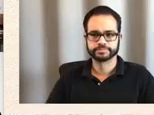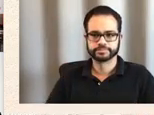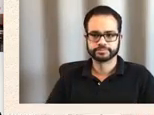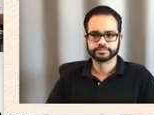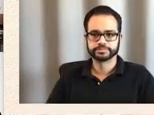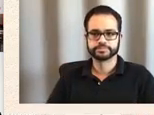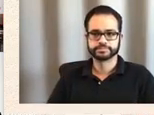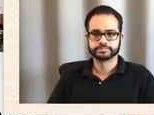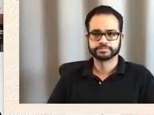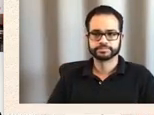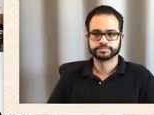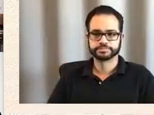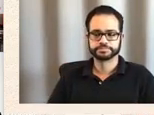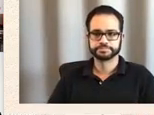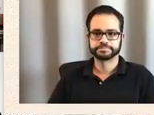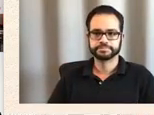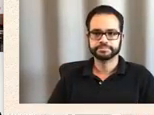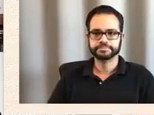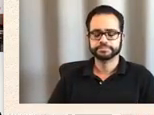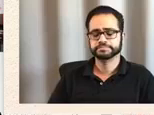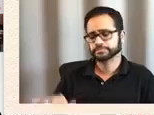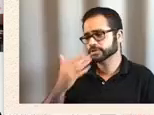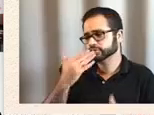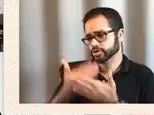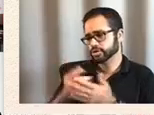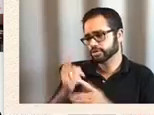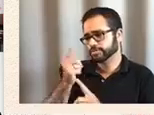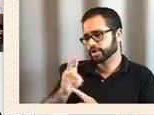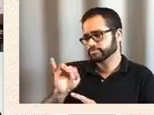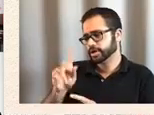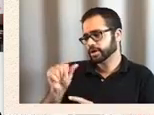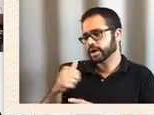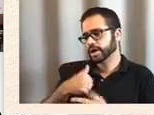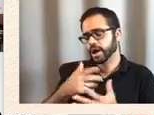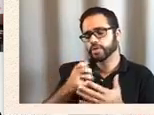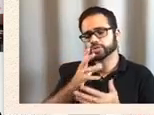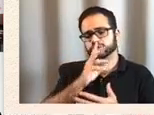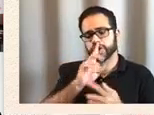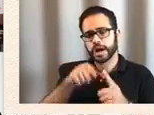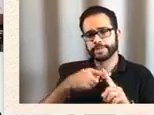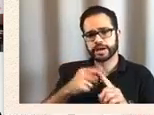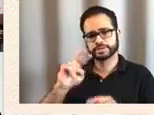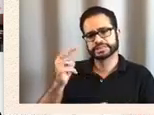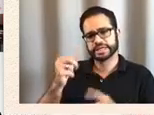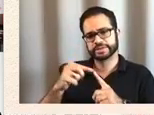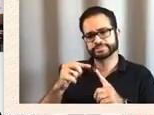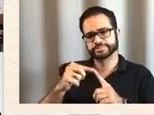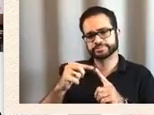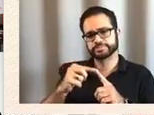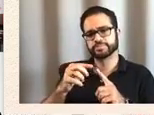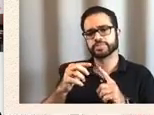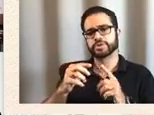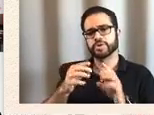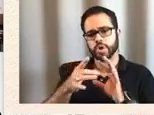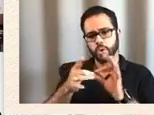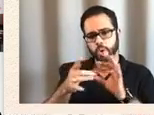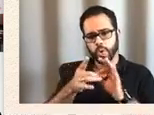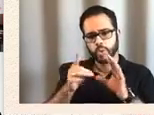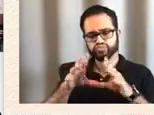I'd like to, that's a great point, Mira. I would like to speak to the second piece of advice where you own your